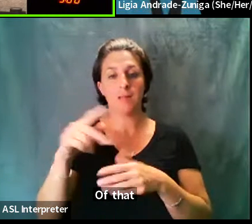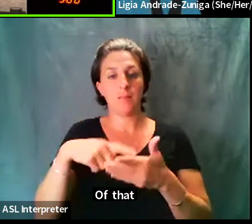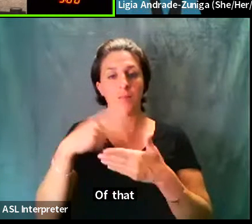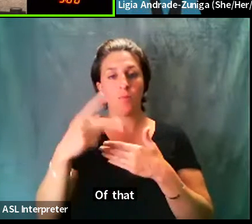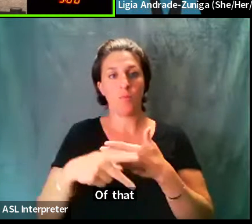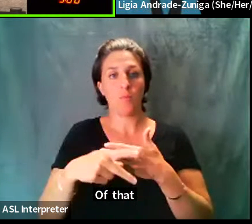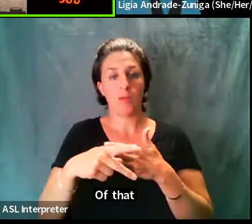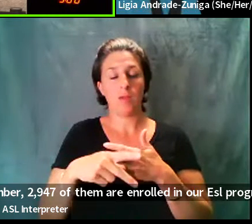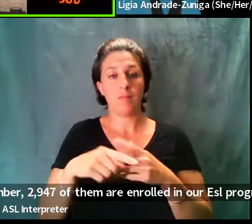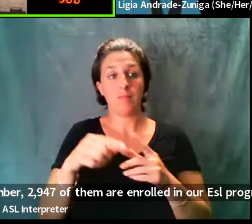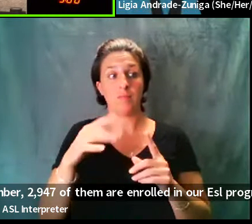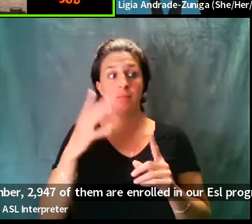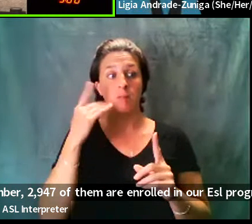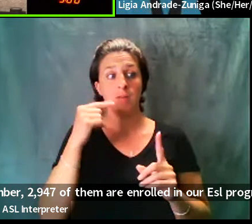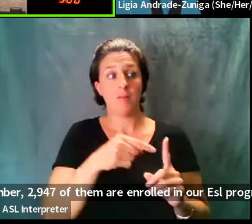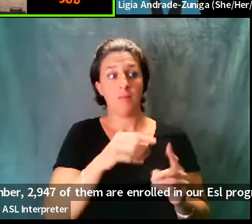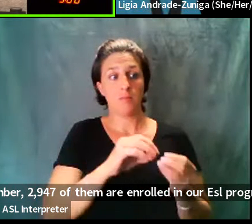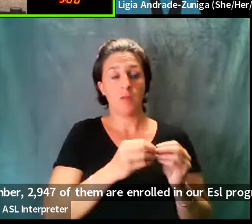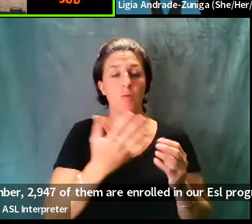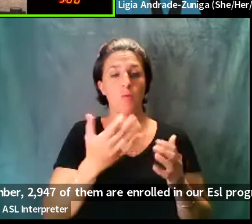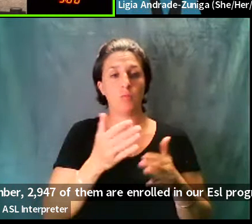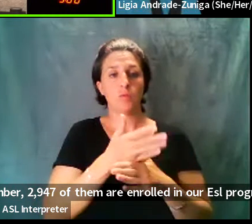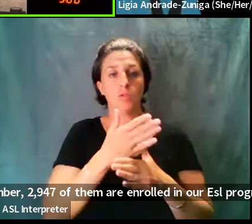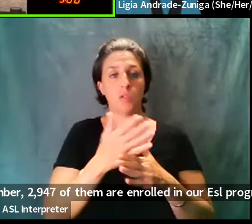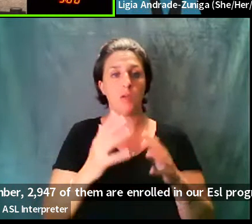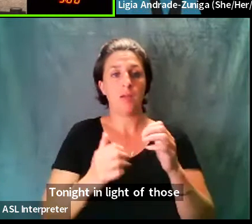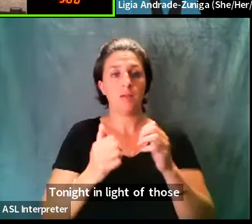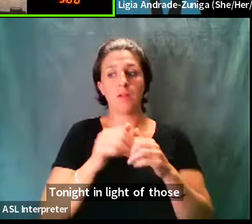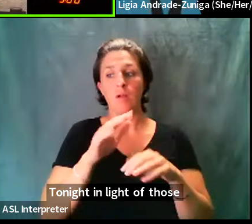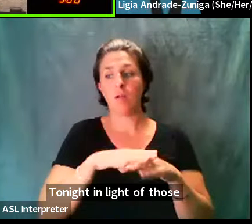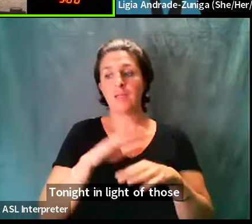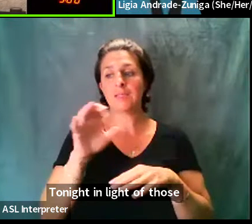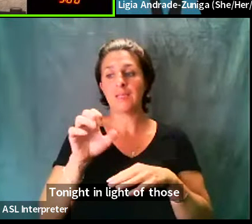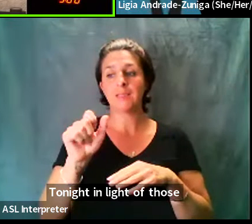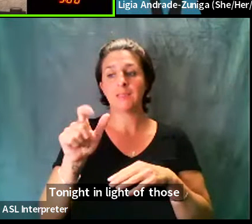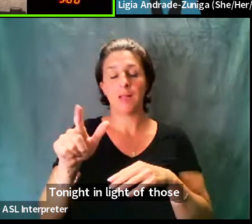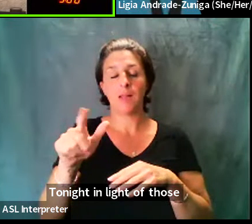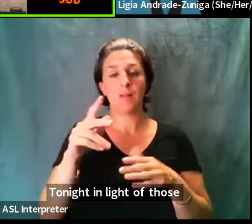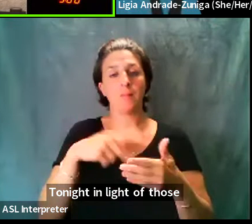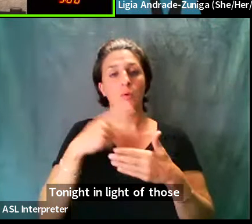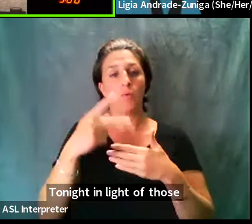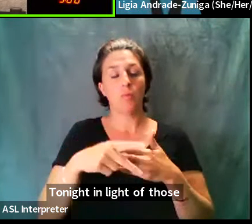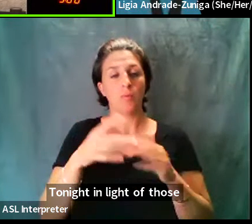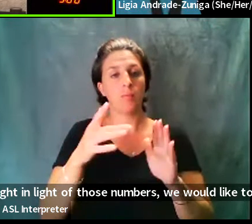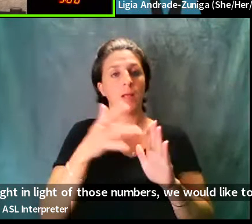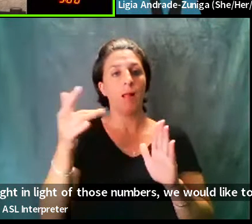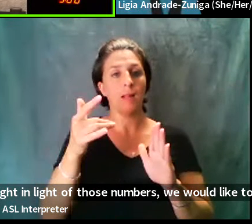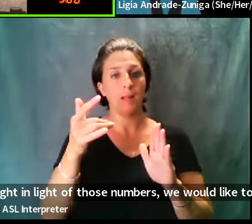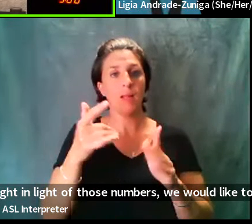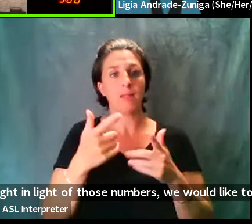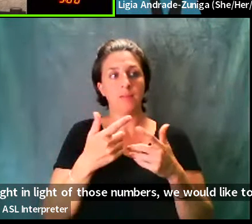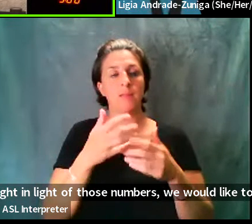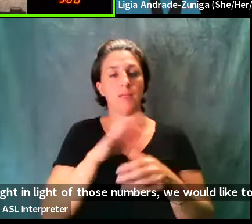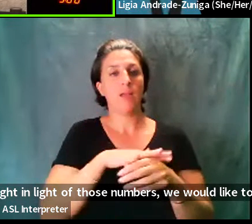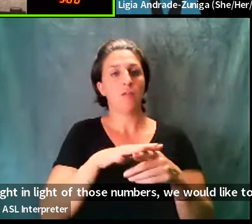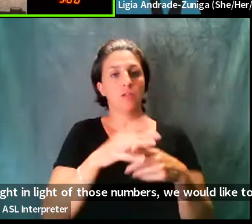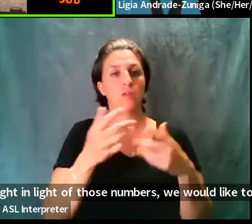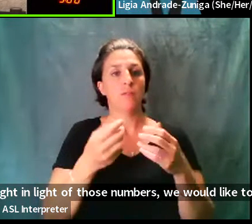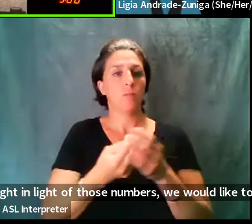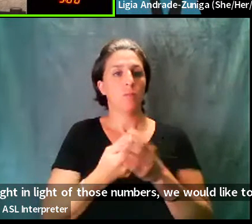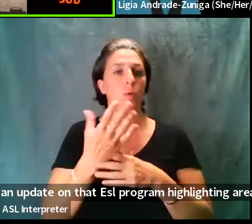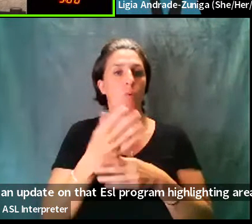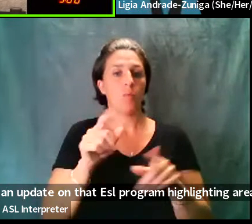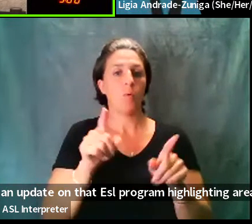light of those numbers, we would like to share an update on that ESL program, highlighting areas of significance in this growth. We also want to share updates from our